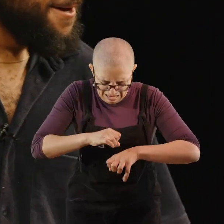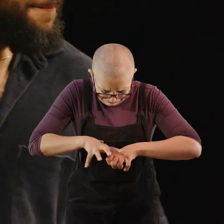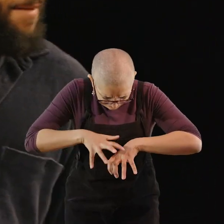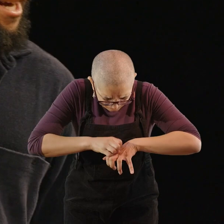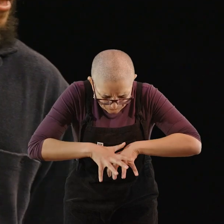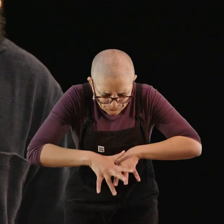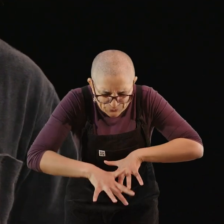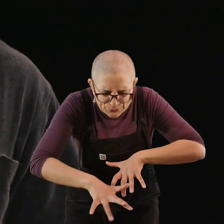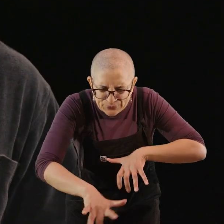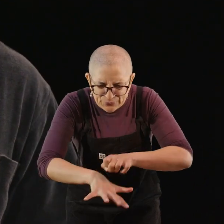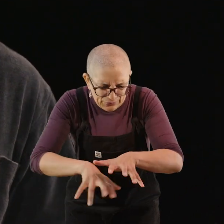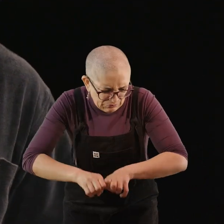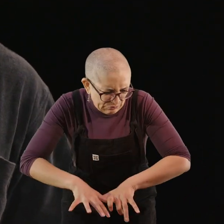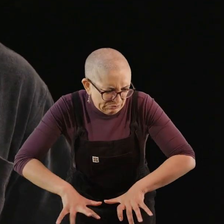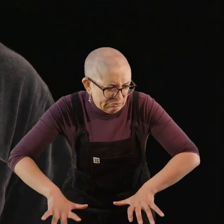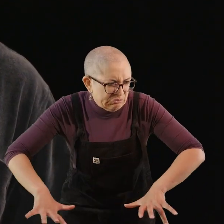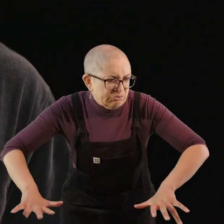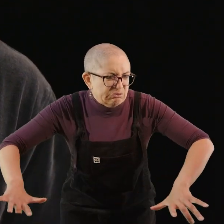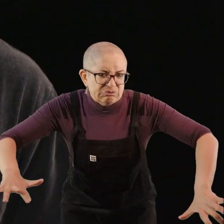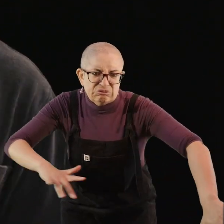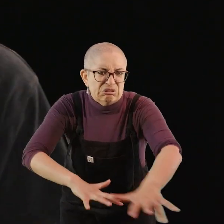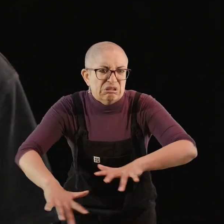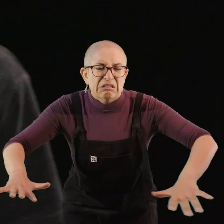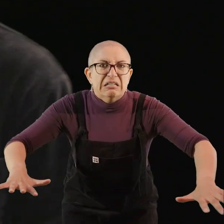Carnadine, making the green one red.